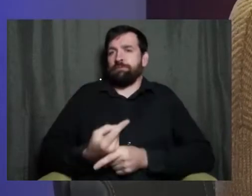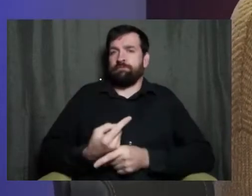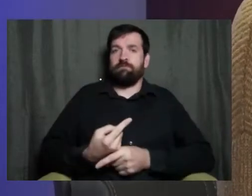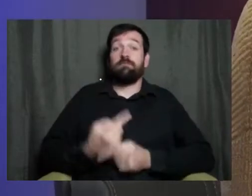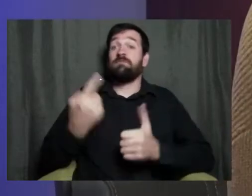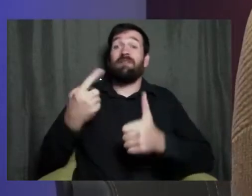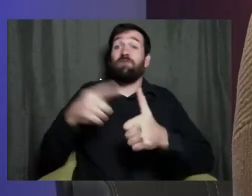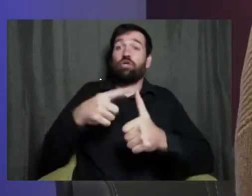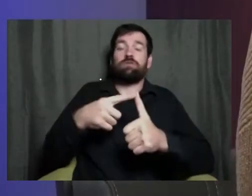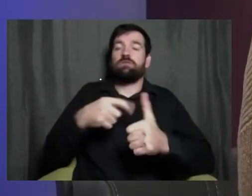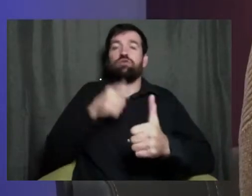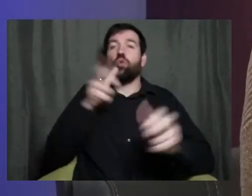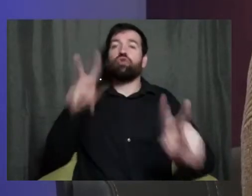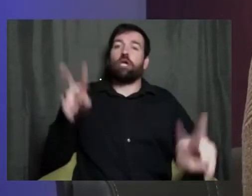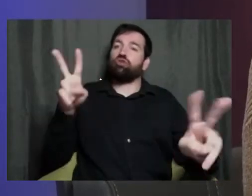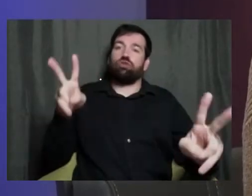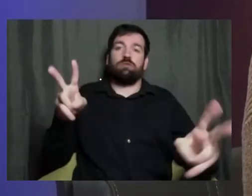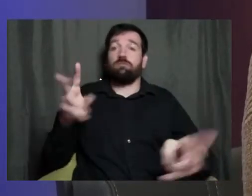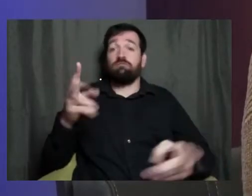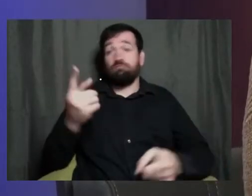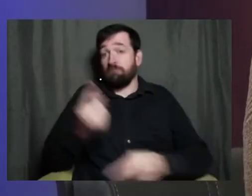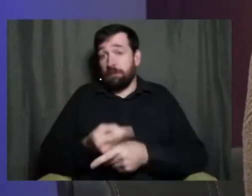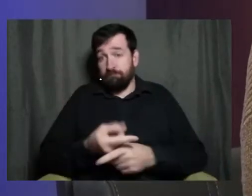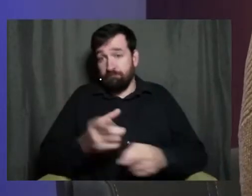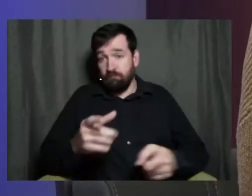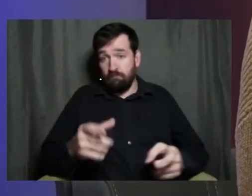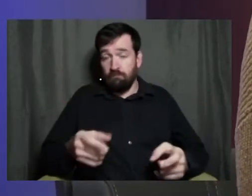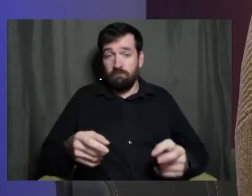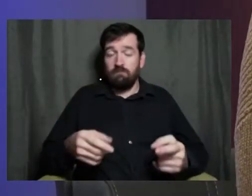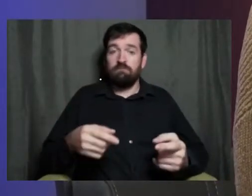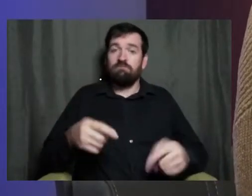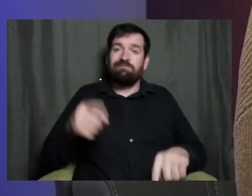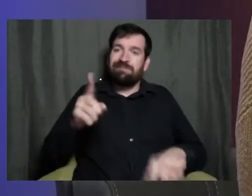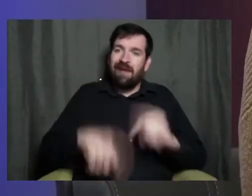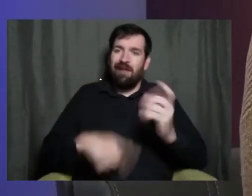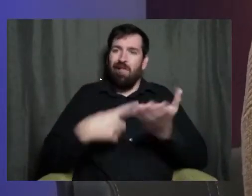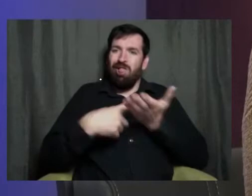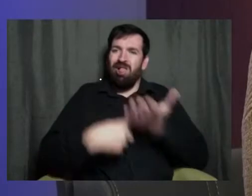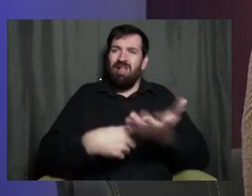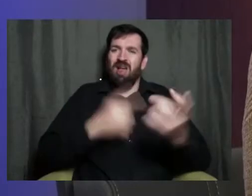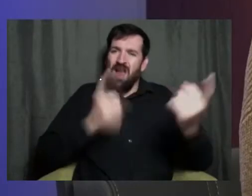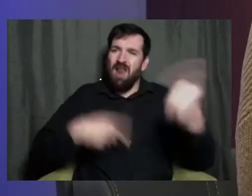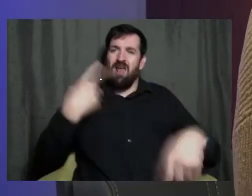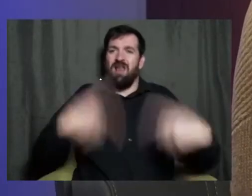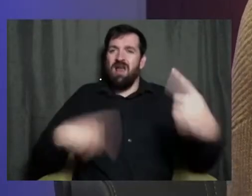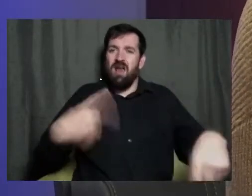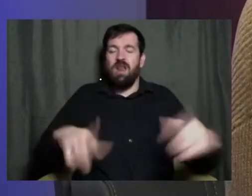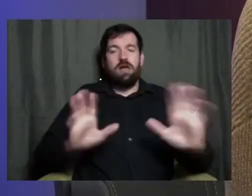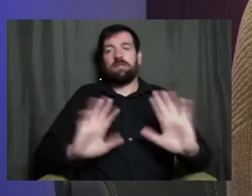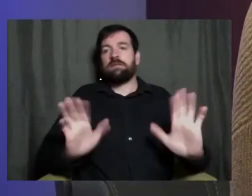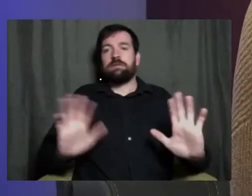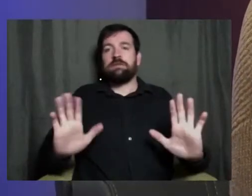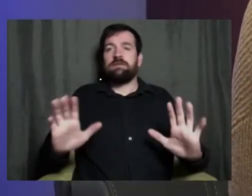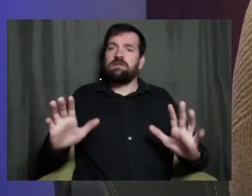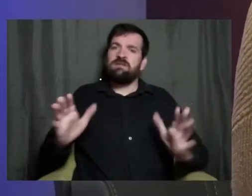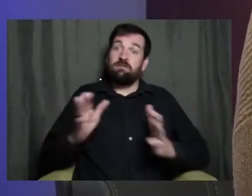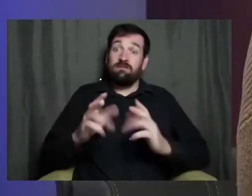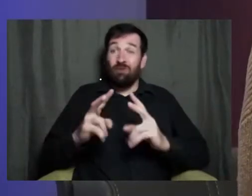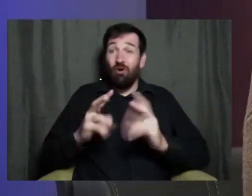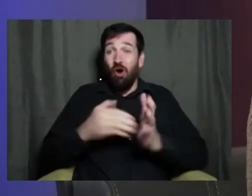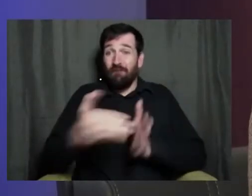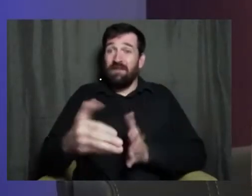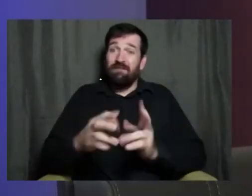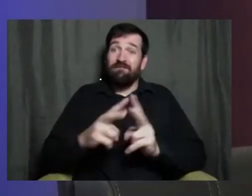I think you said it very nicely. We cannot judge. We cannot have an argument about this. I think we go into some of these situations very passionate